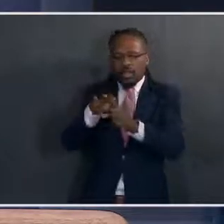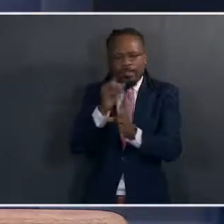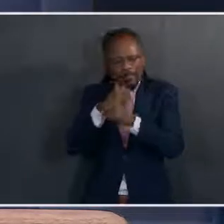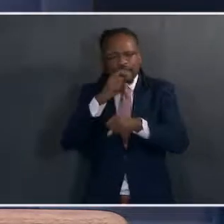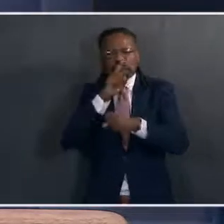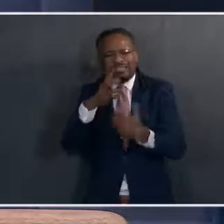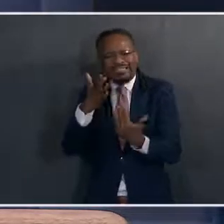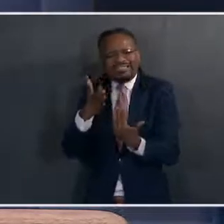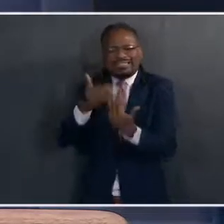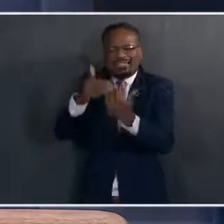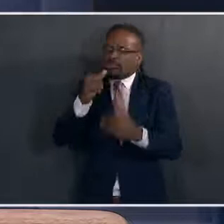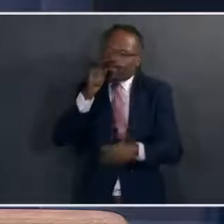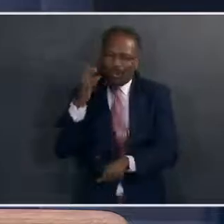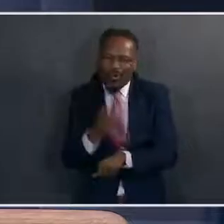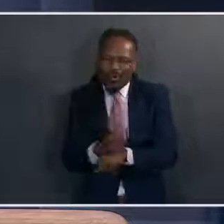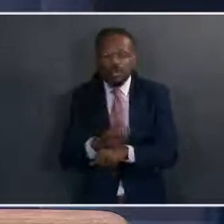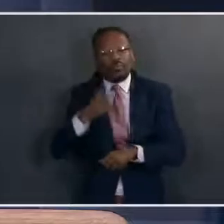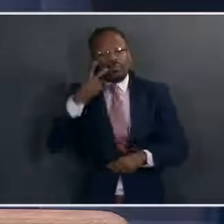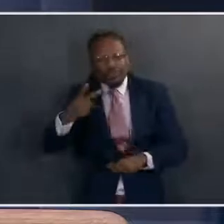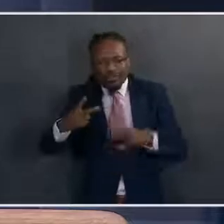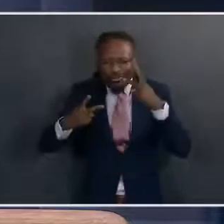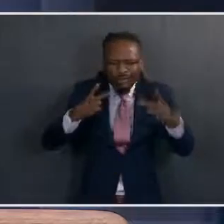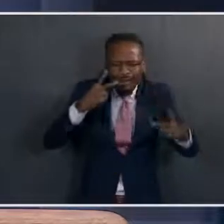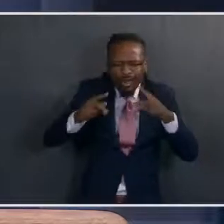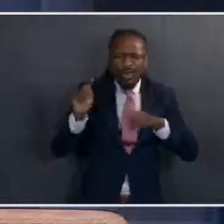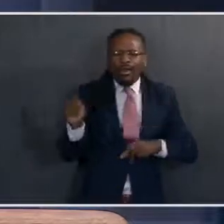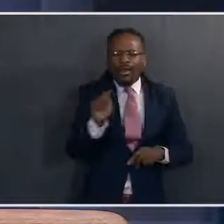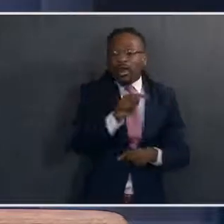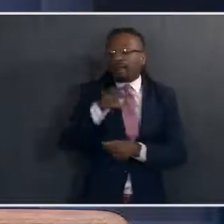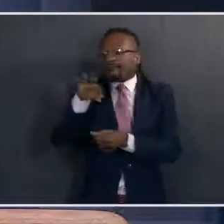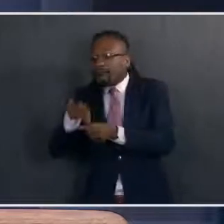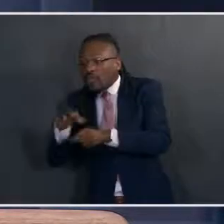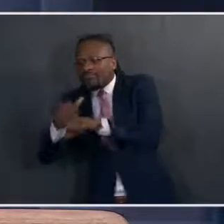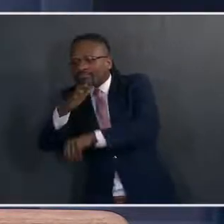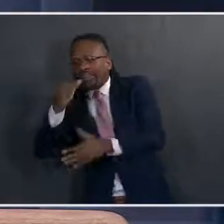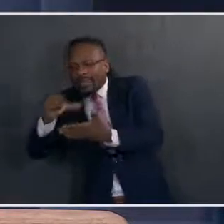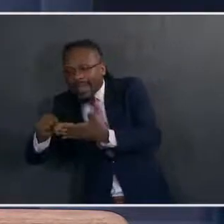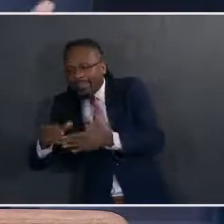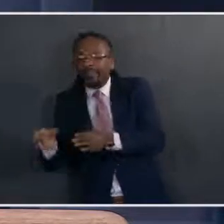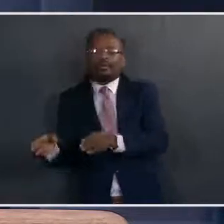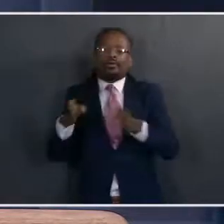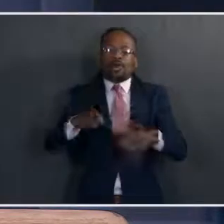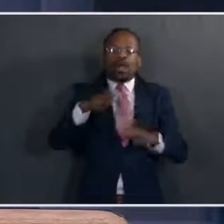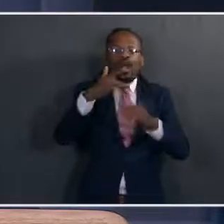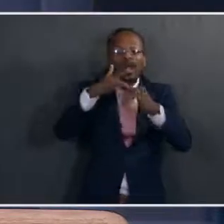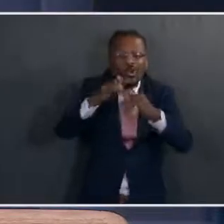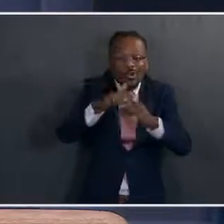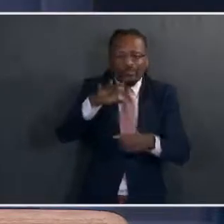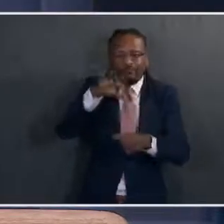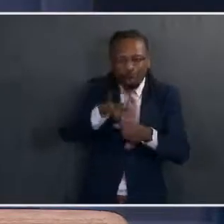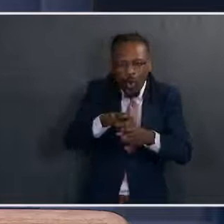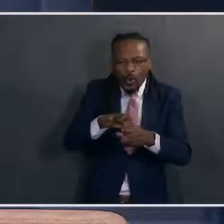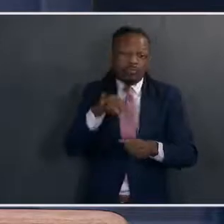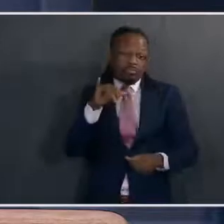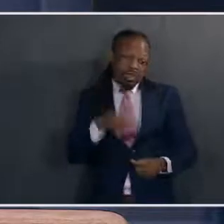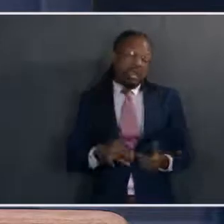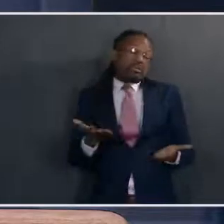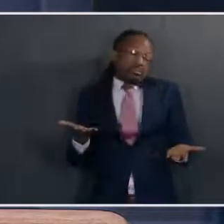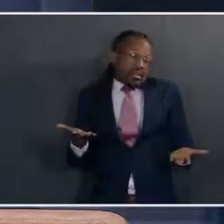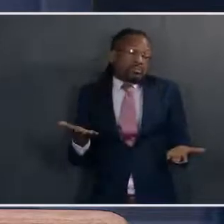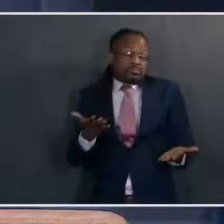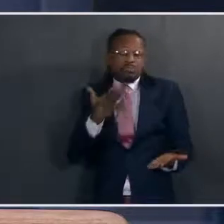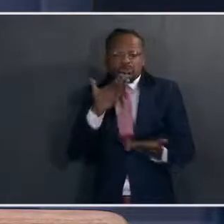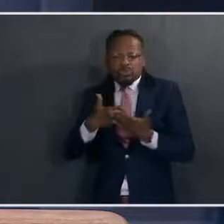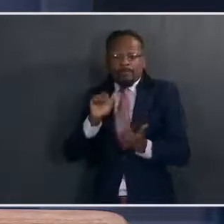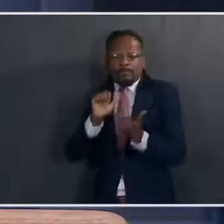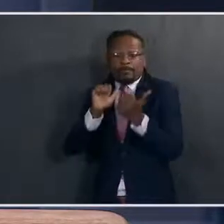some examples of voting by mail or early voting given COVID. That could be models for the future. It's certainly an